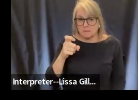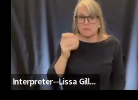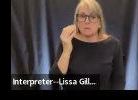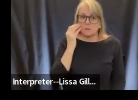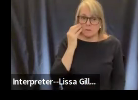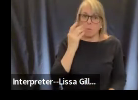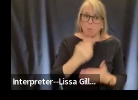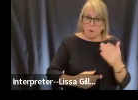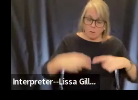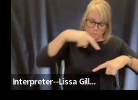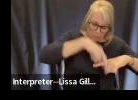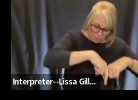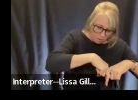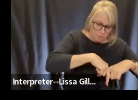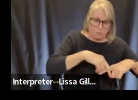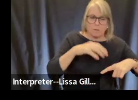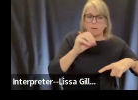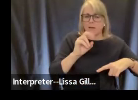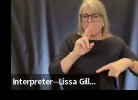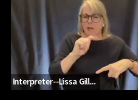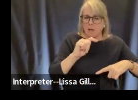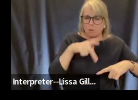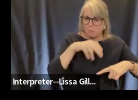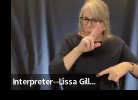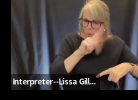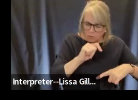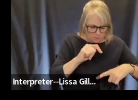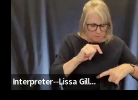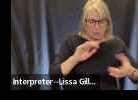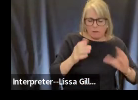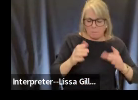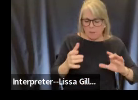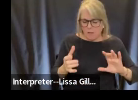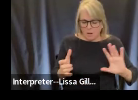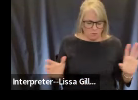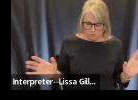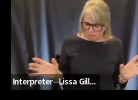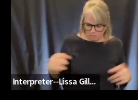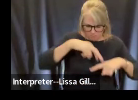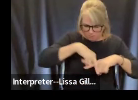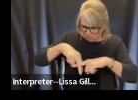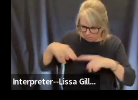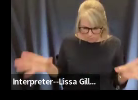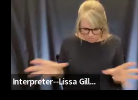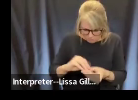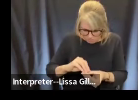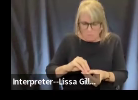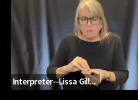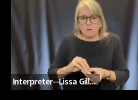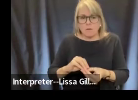is and what its sort of output or draw is, and comparing it to what on the bottom of an extension cord